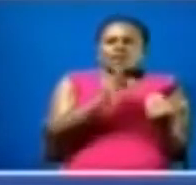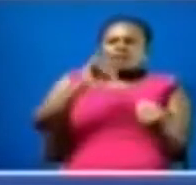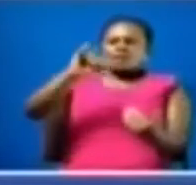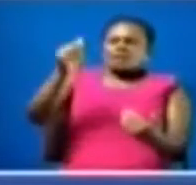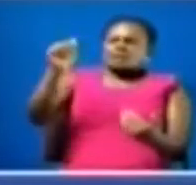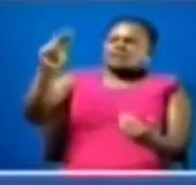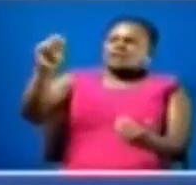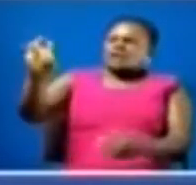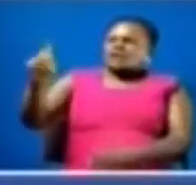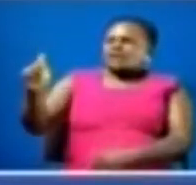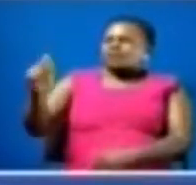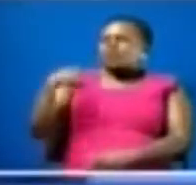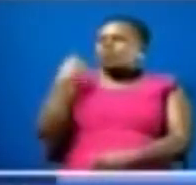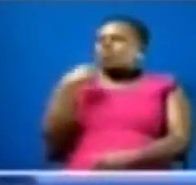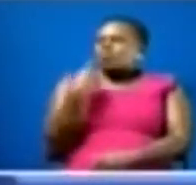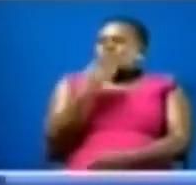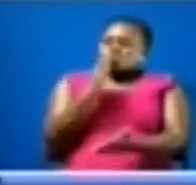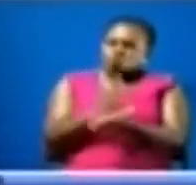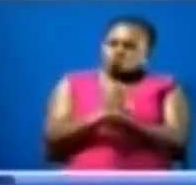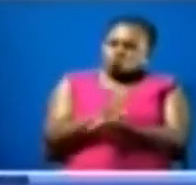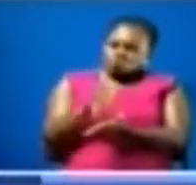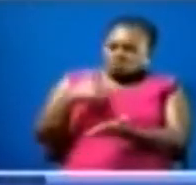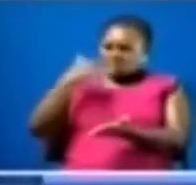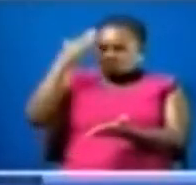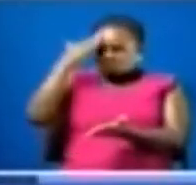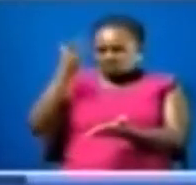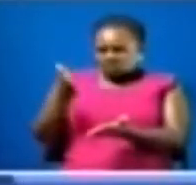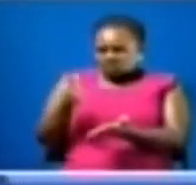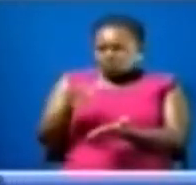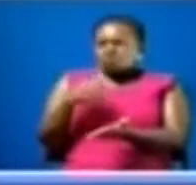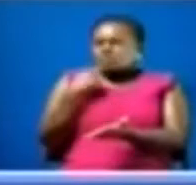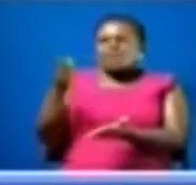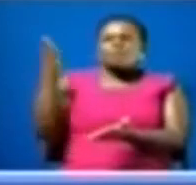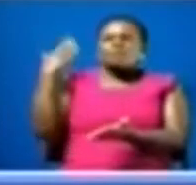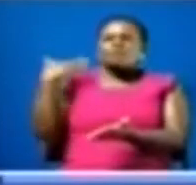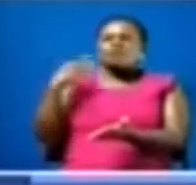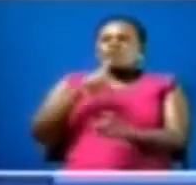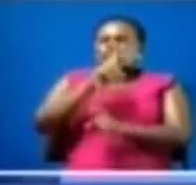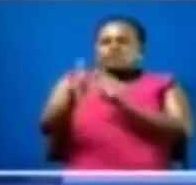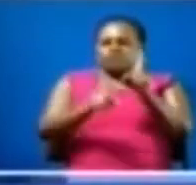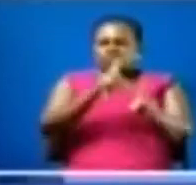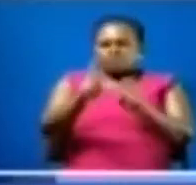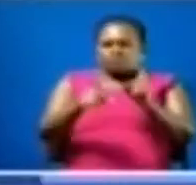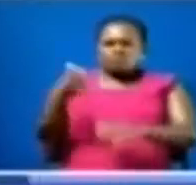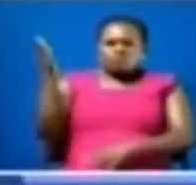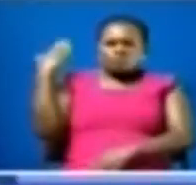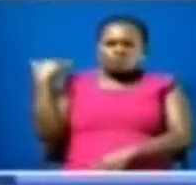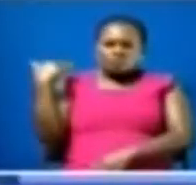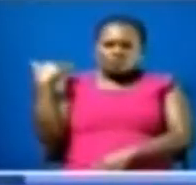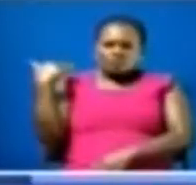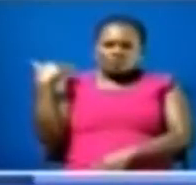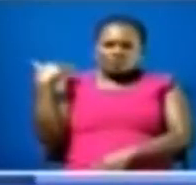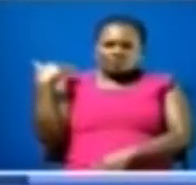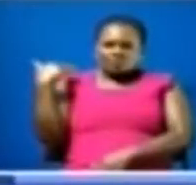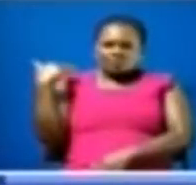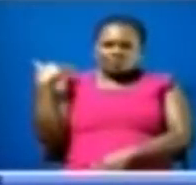Otieno? Apart from, I know this is how you answer in most of the interviews, a gospel artist, I